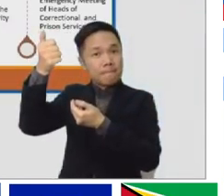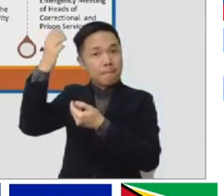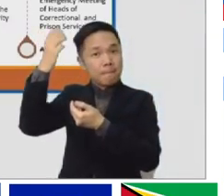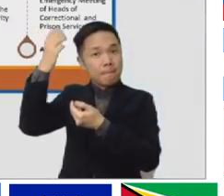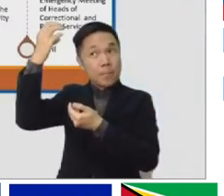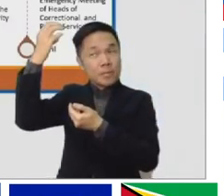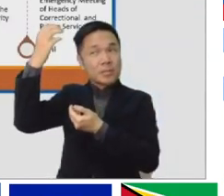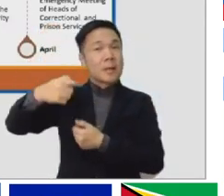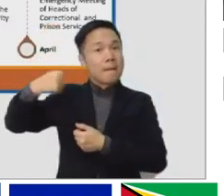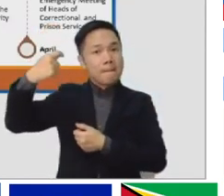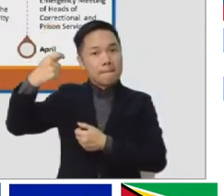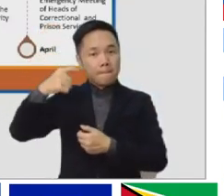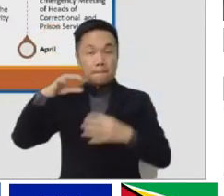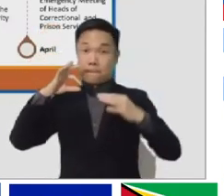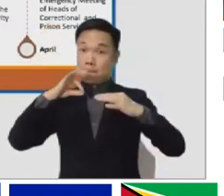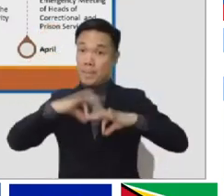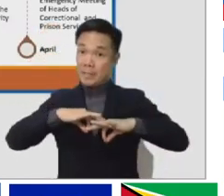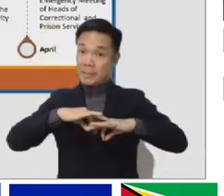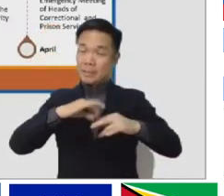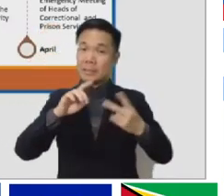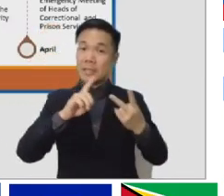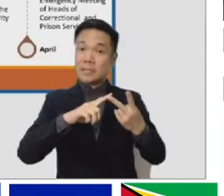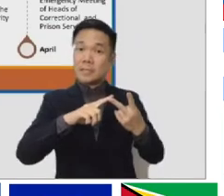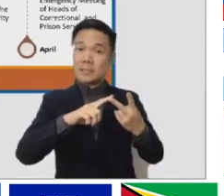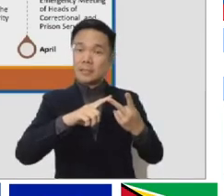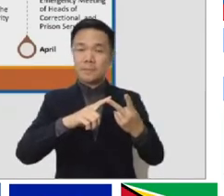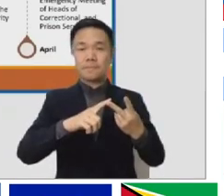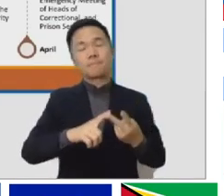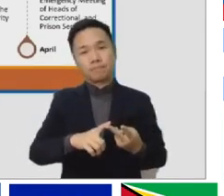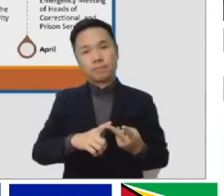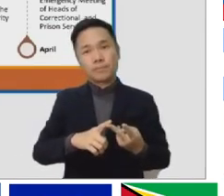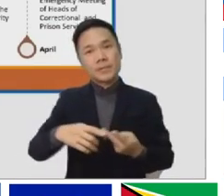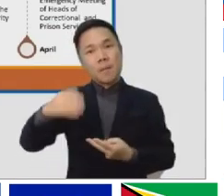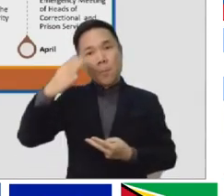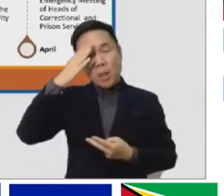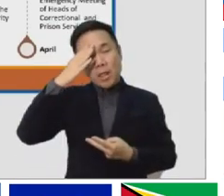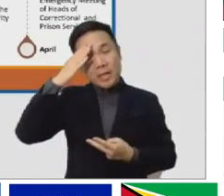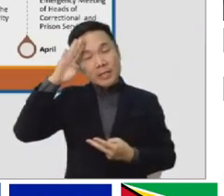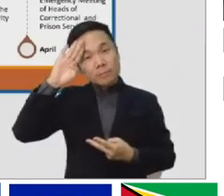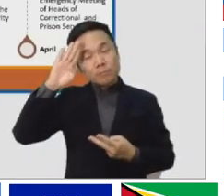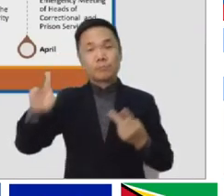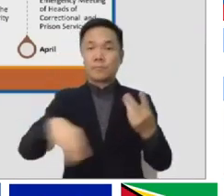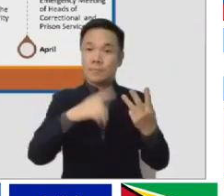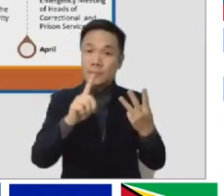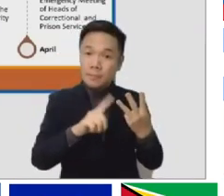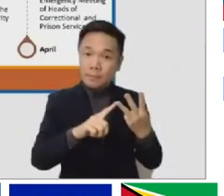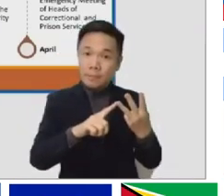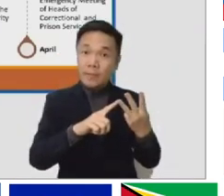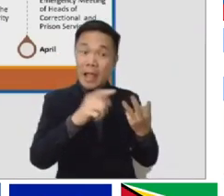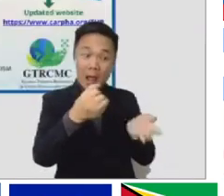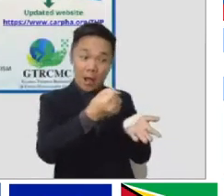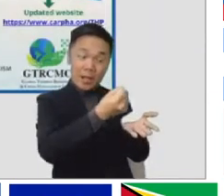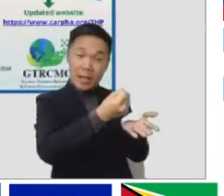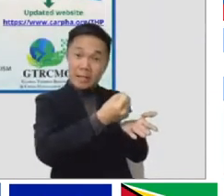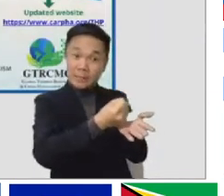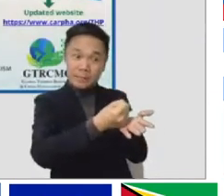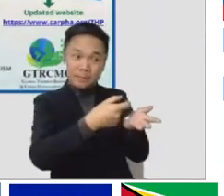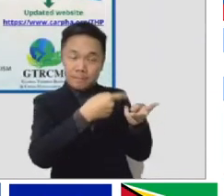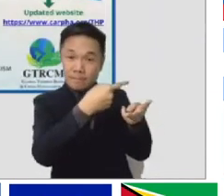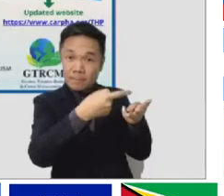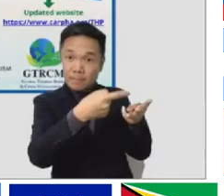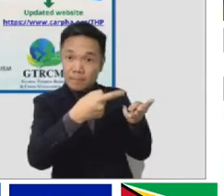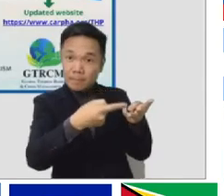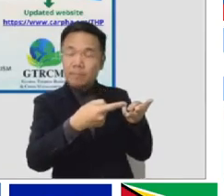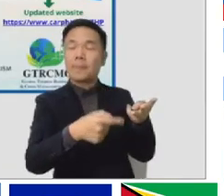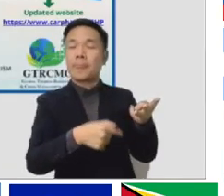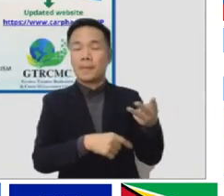customs, immigration, police, prison officers, as the pandemic evolved, and we wanted to ensure that